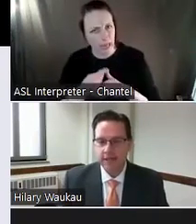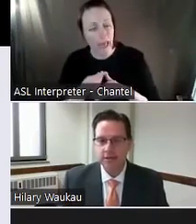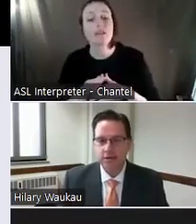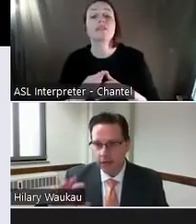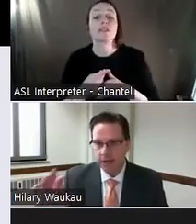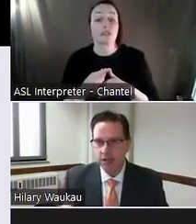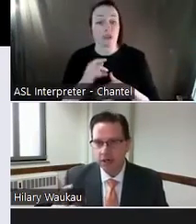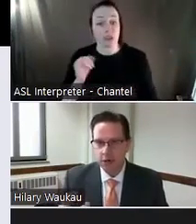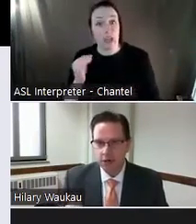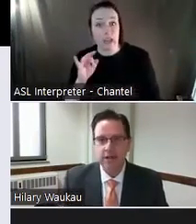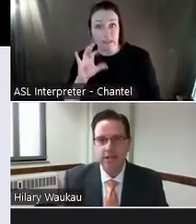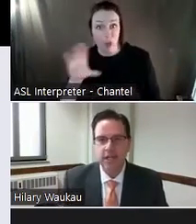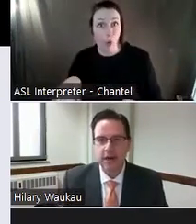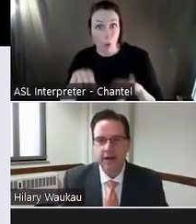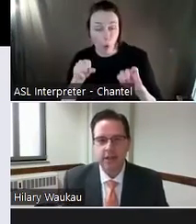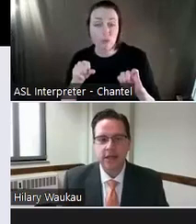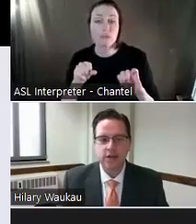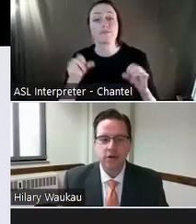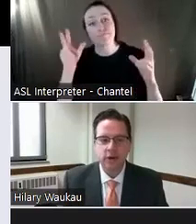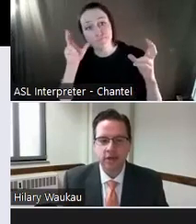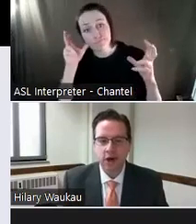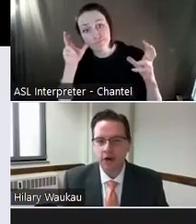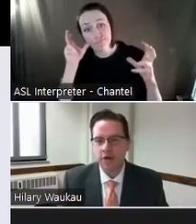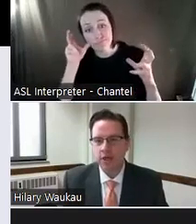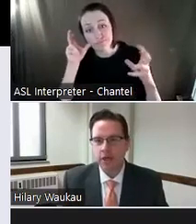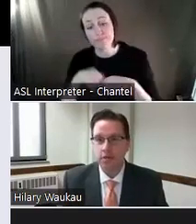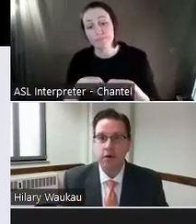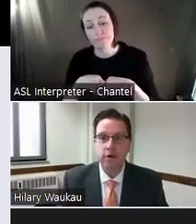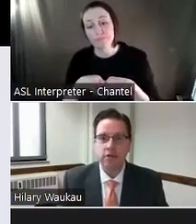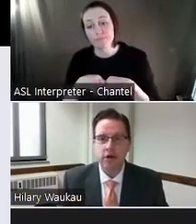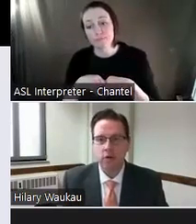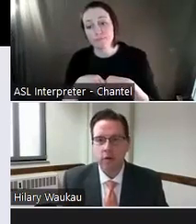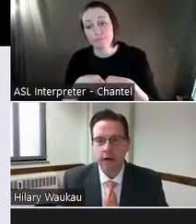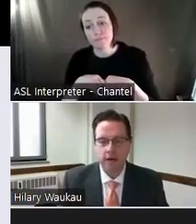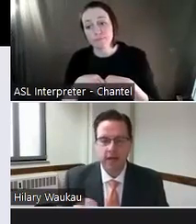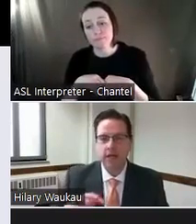Finance gets through its, you know, agency hearings, they'll then do what is called the